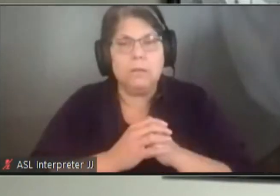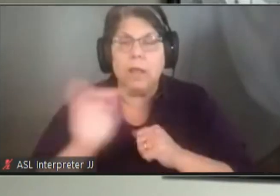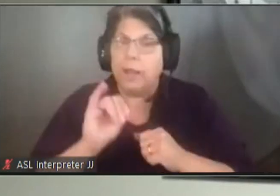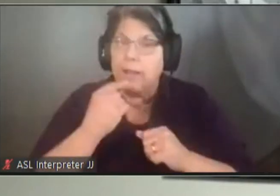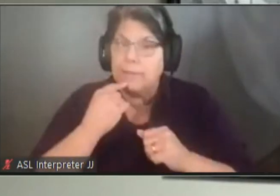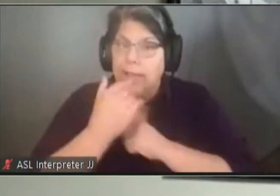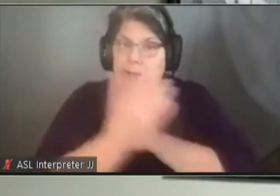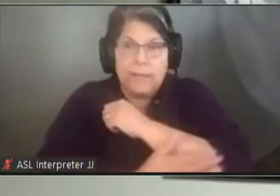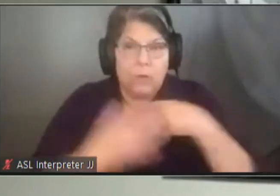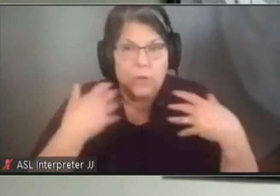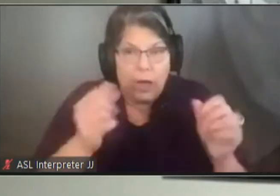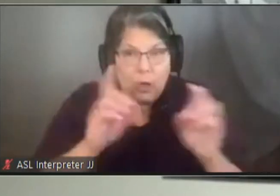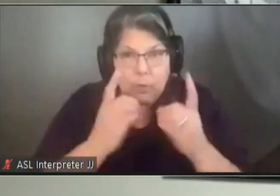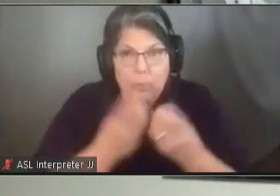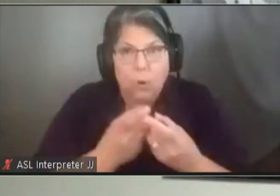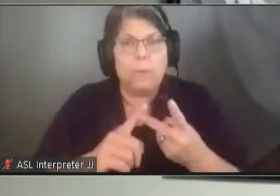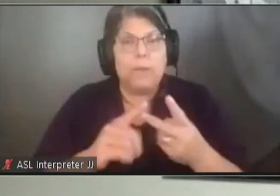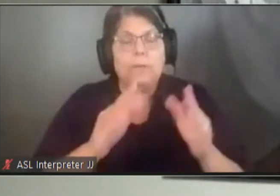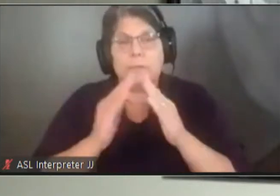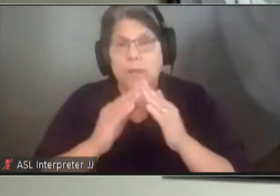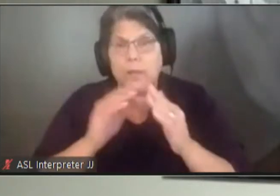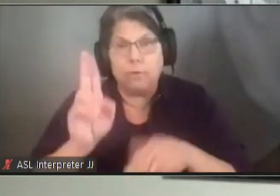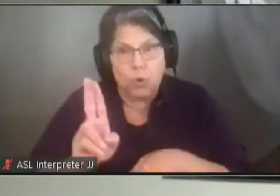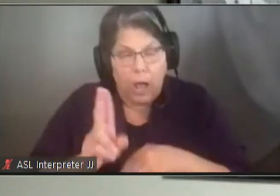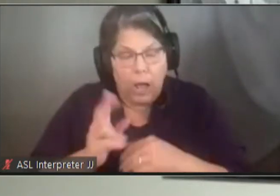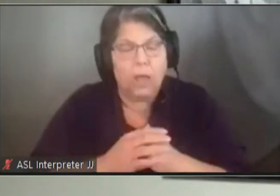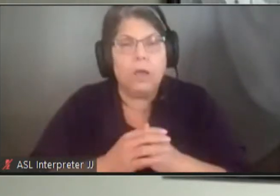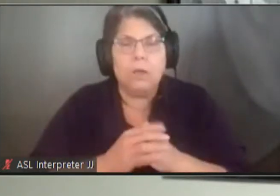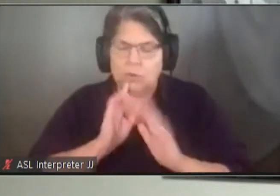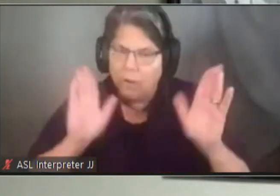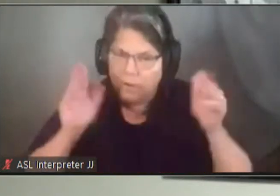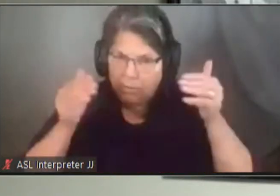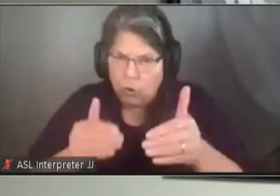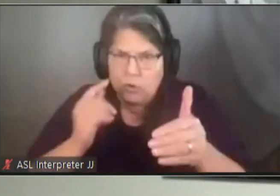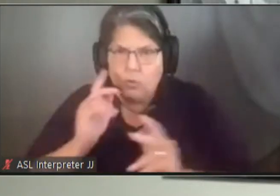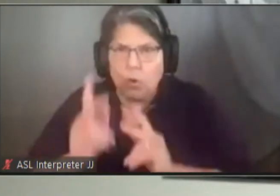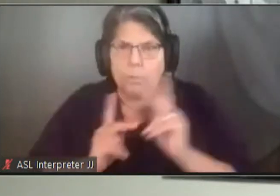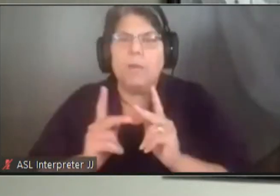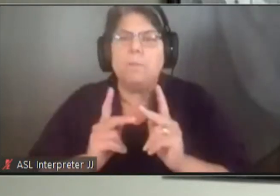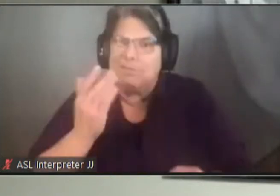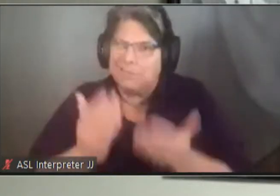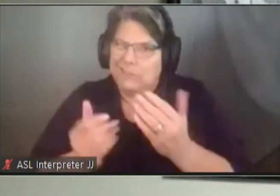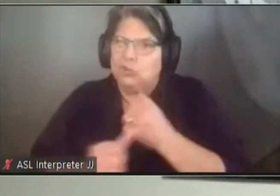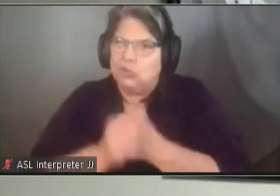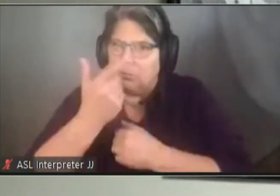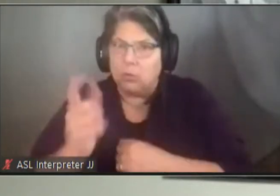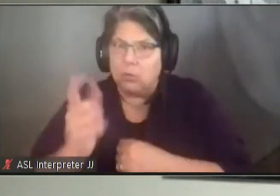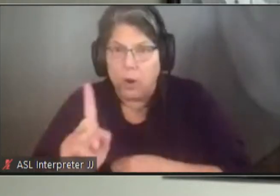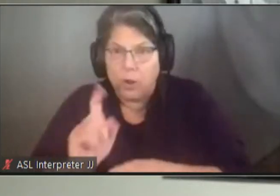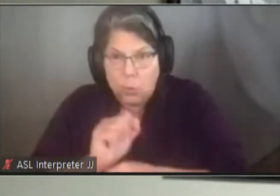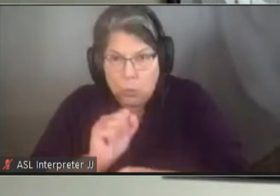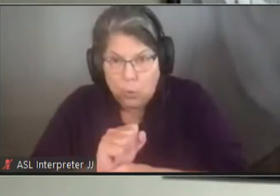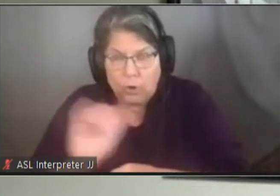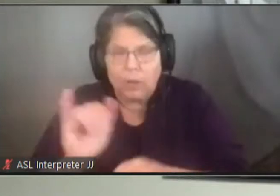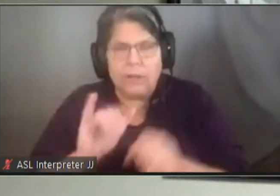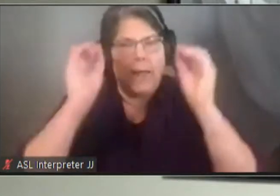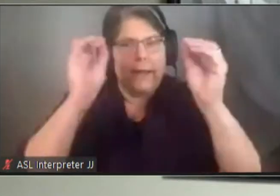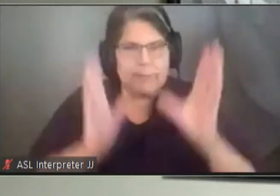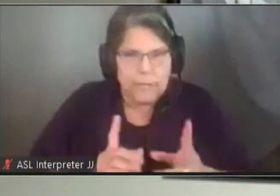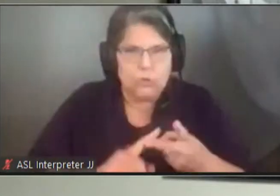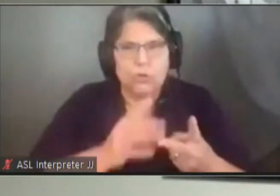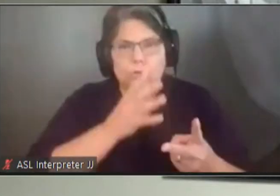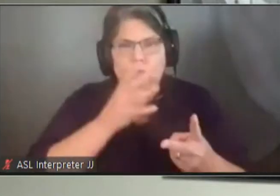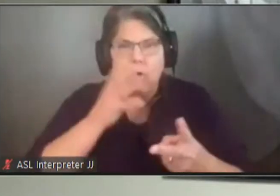department and city of Ukiah are focusing efforts on those who are at risk because of their employment, for example, teachers and agricultural